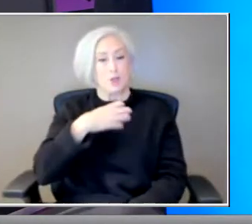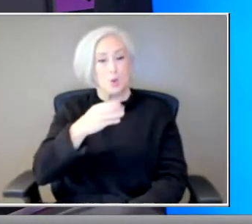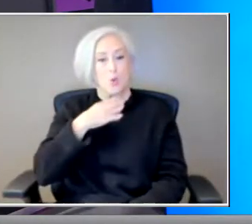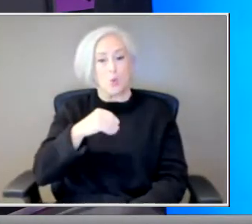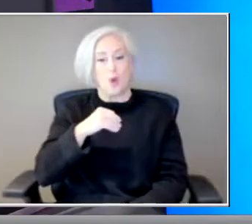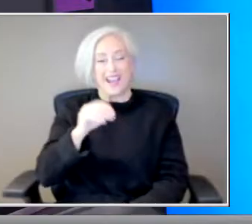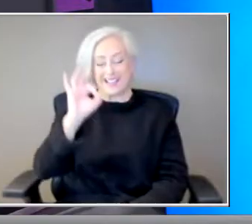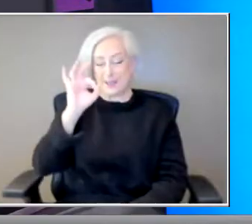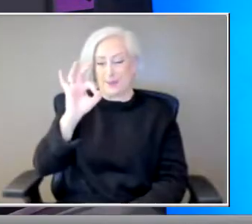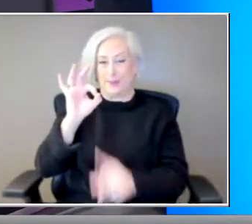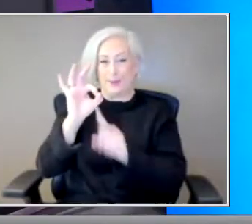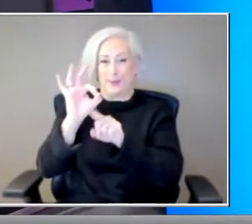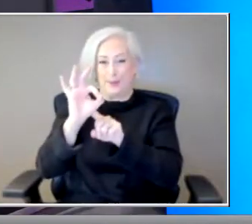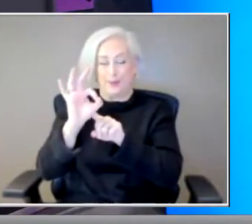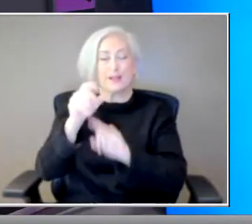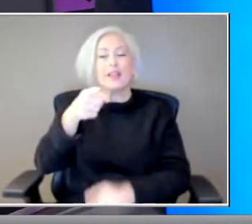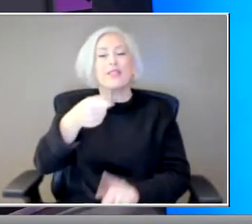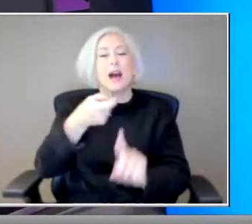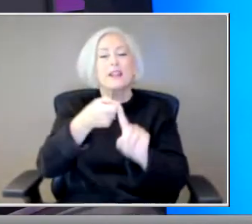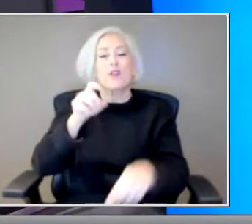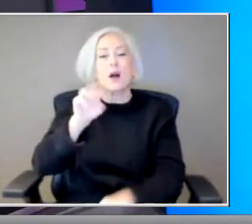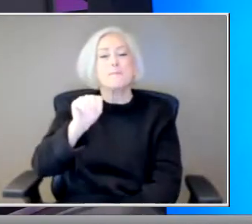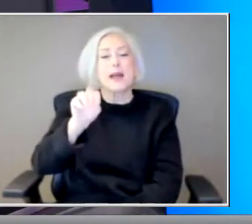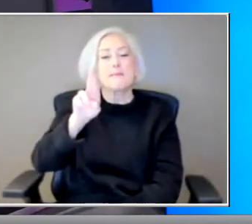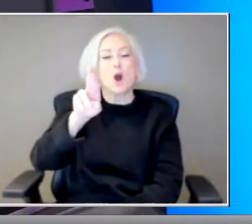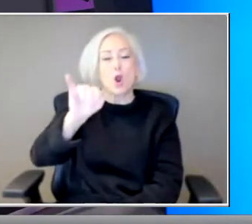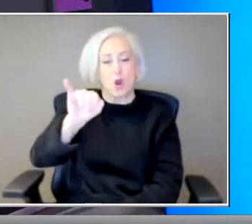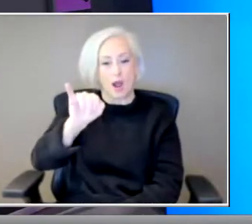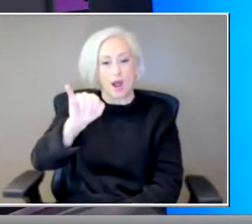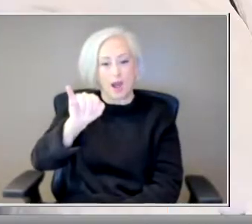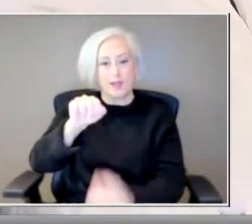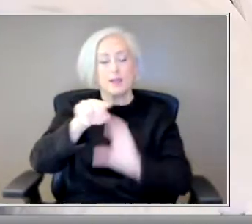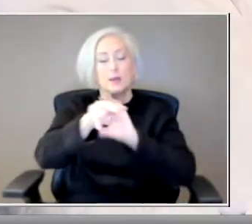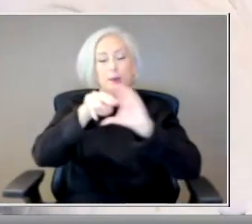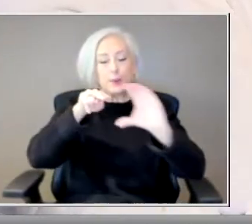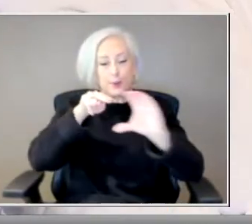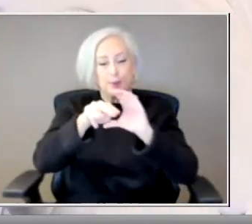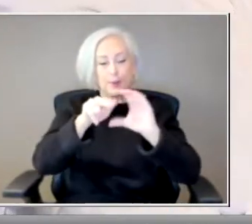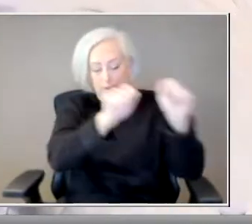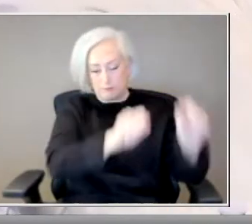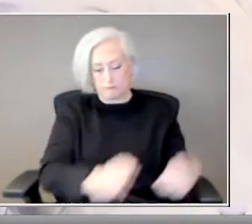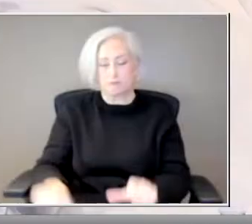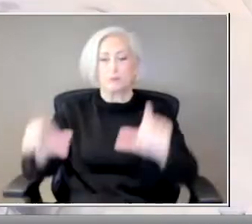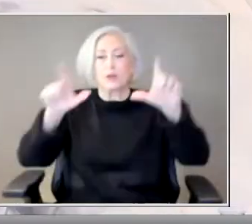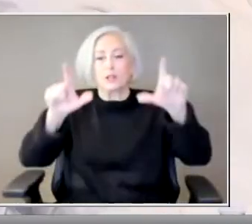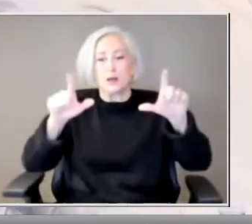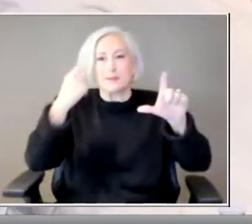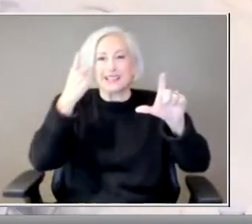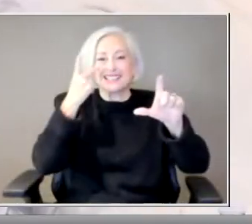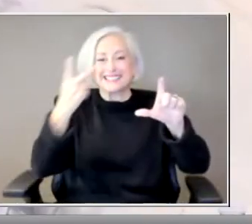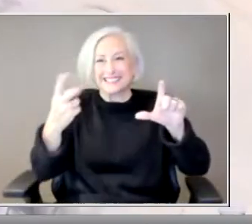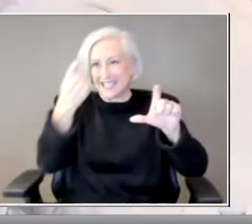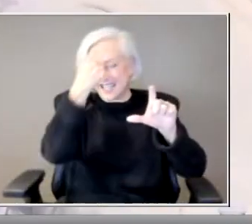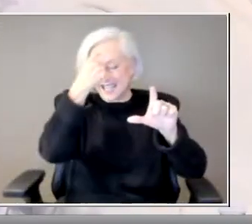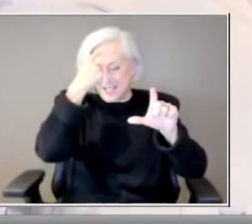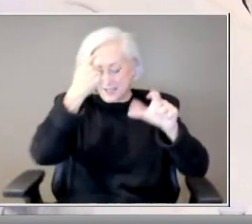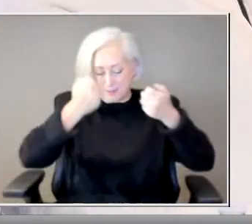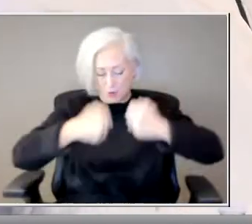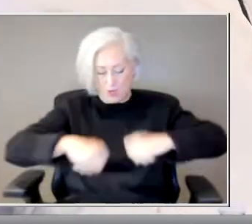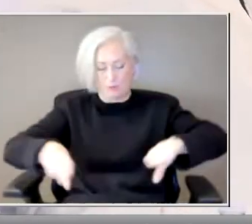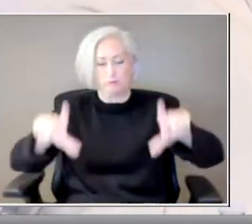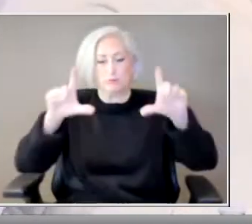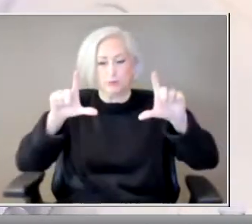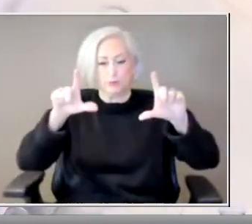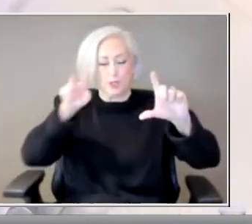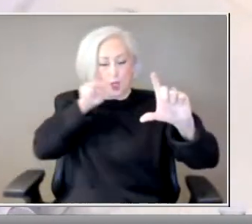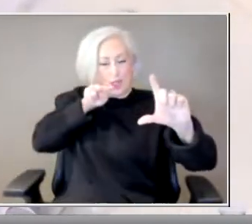Right MRI, there? correct, Okay. yeah. This is the MRI that was done later in the day after we did the intervention, but that shows the only part of his brain